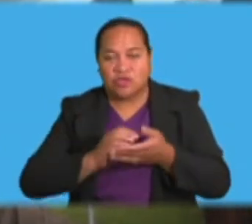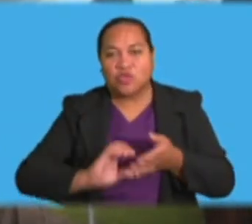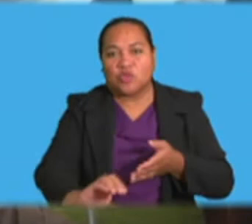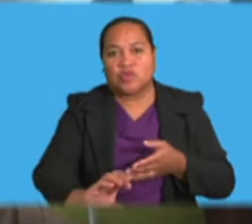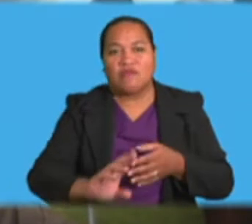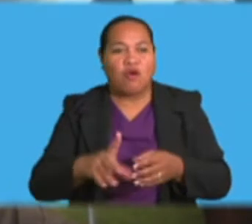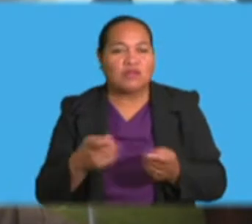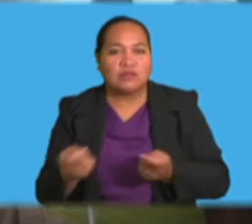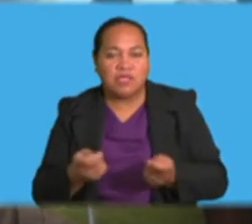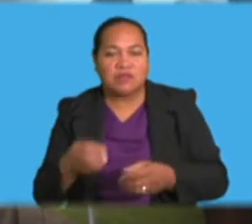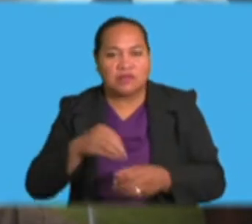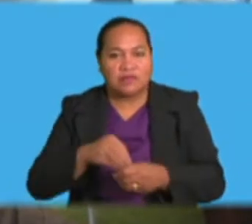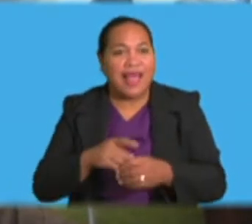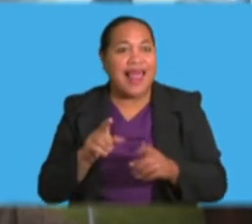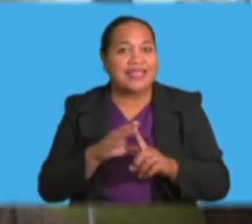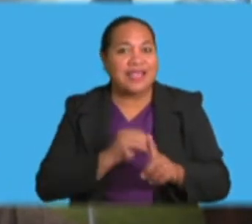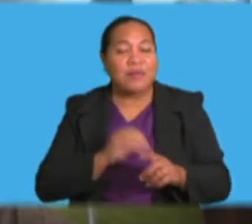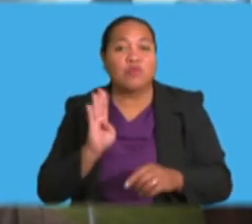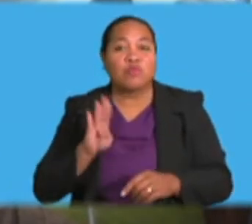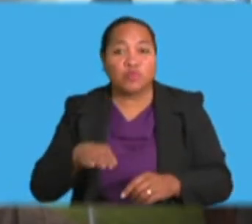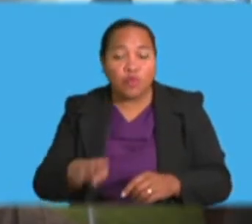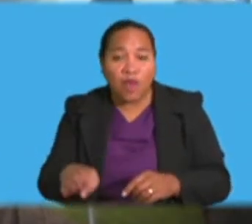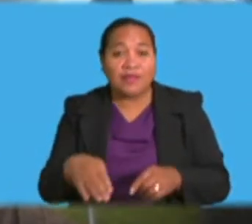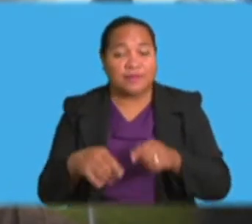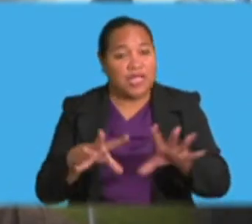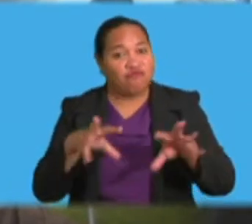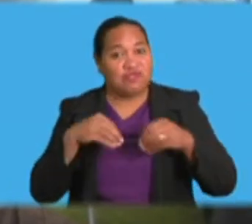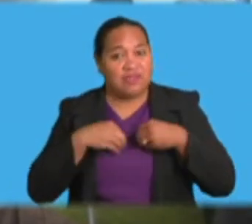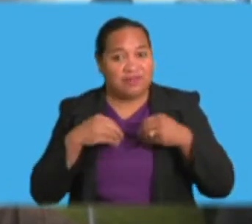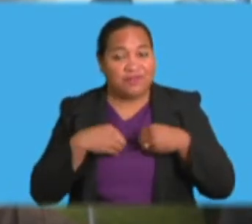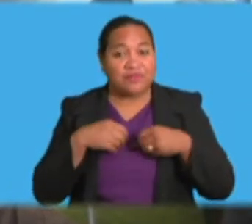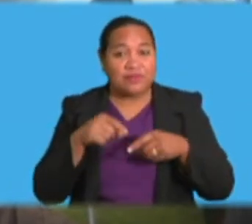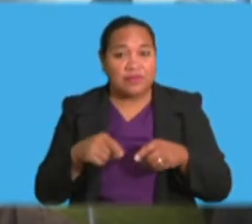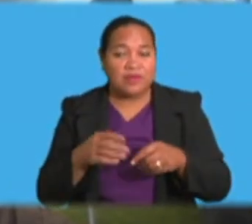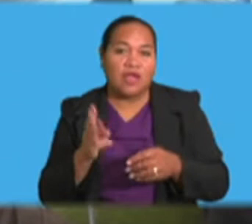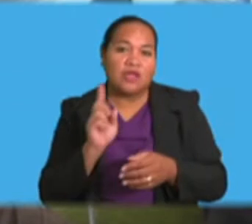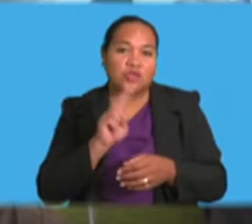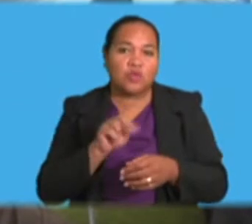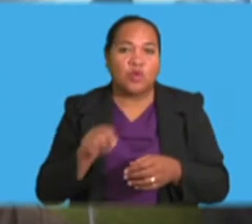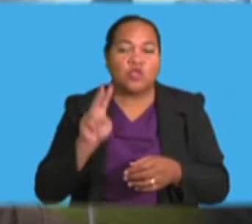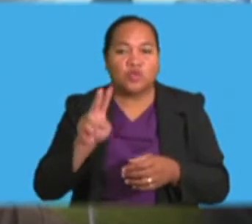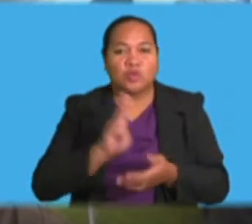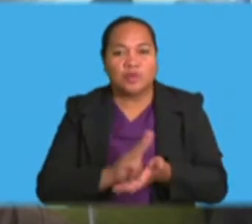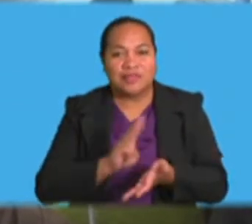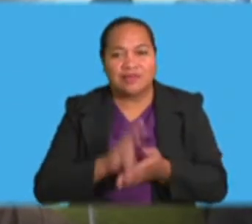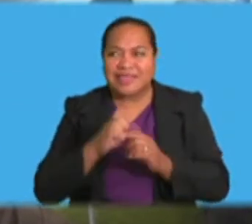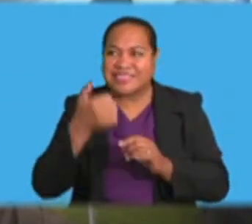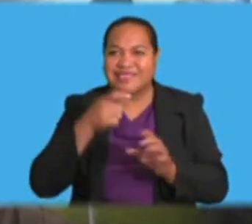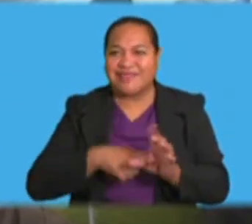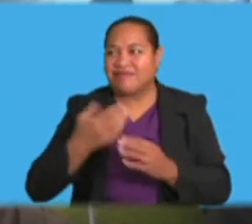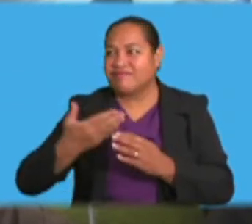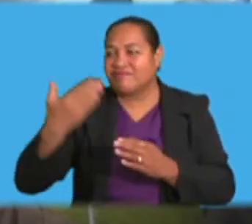For example, Bua Forest-Based Company and Trust has received $2.2 million from Fiji Pine Limited in the last 6